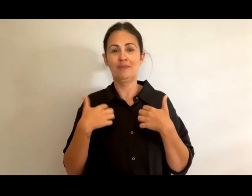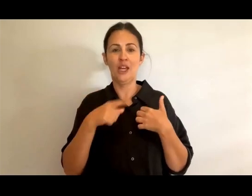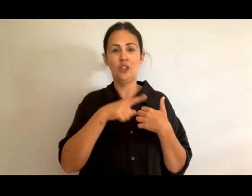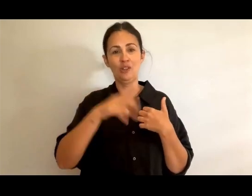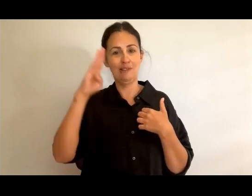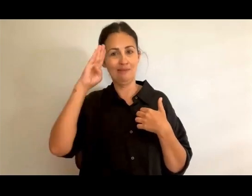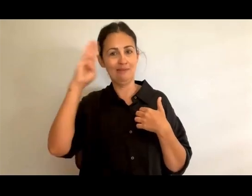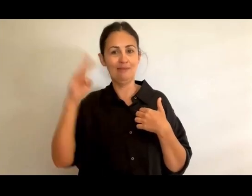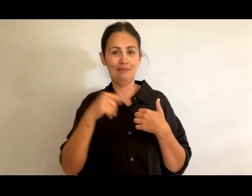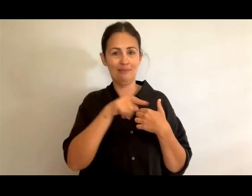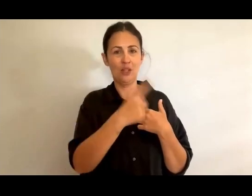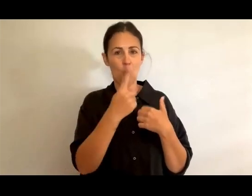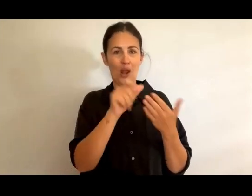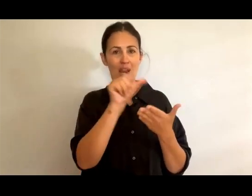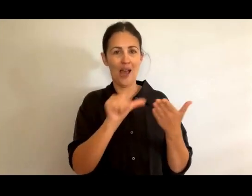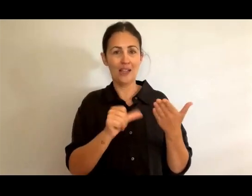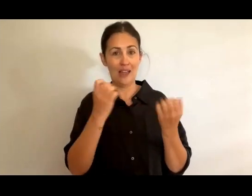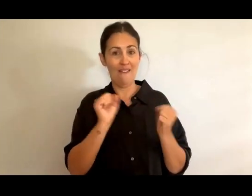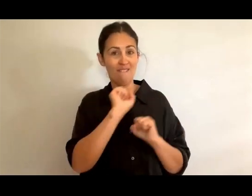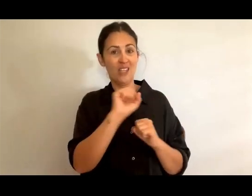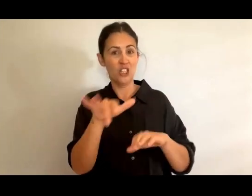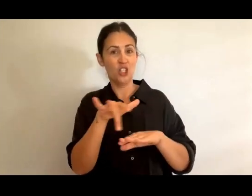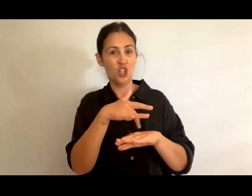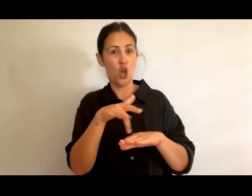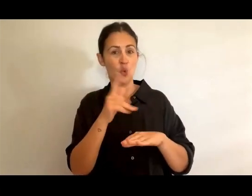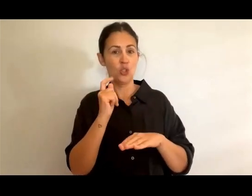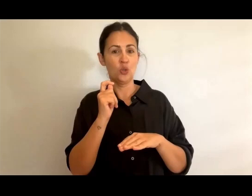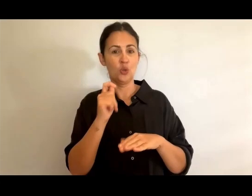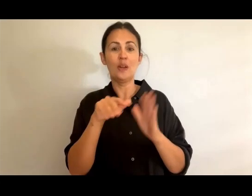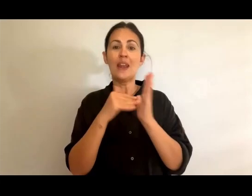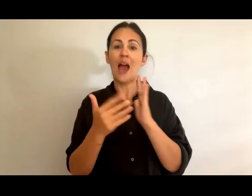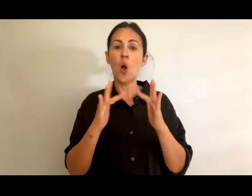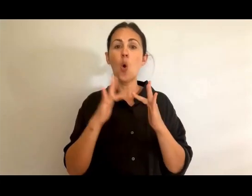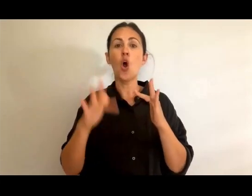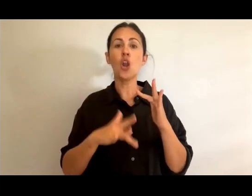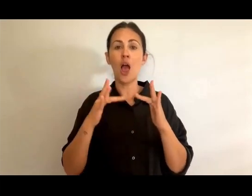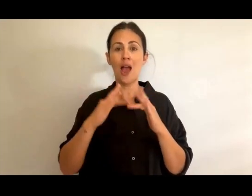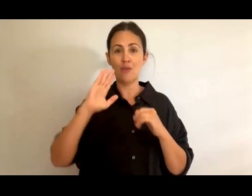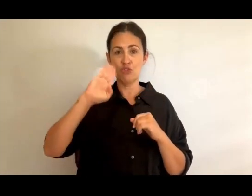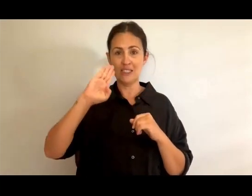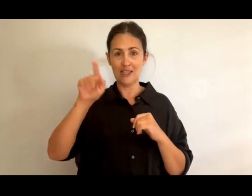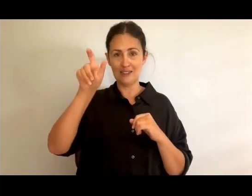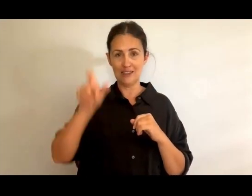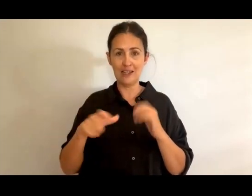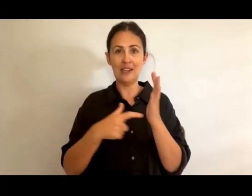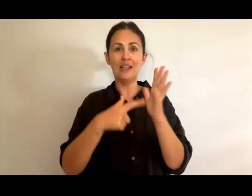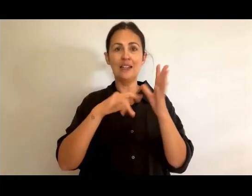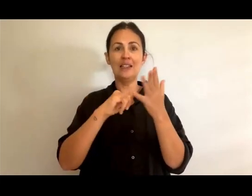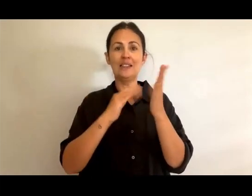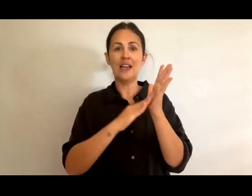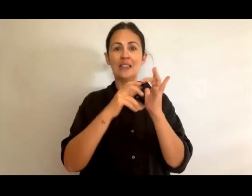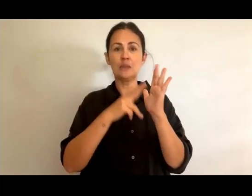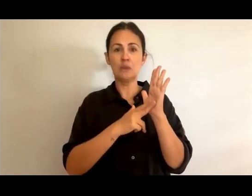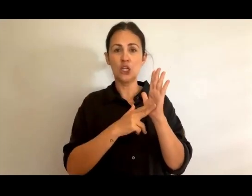over to our online presenters. So we have Tamsin Green and Wendy Richdale, who are